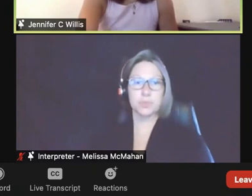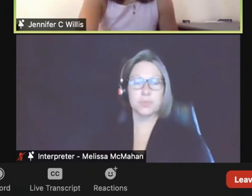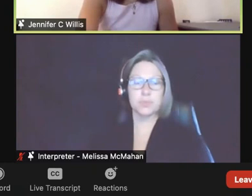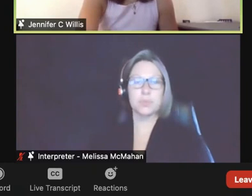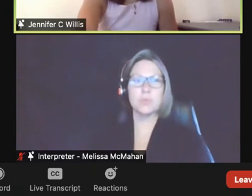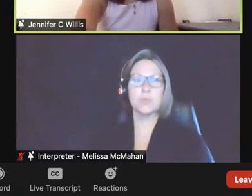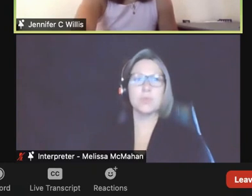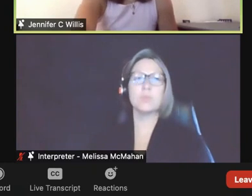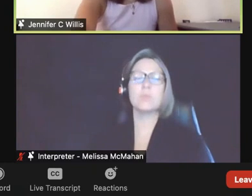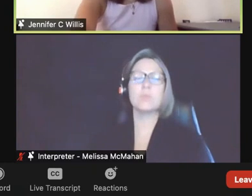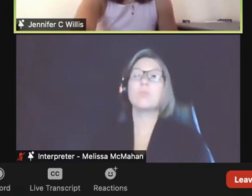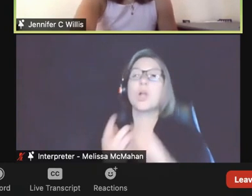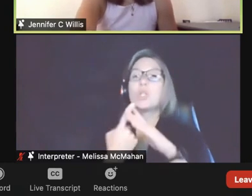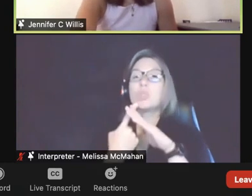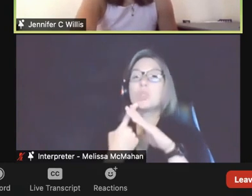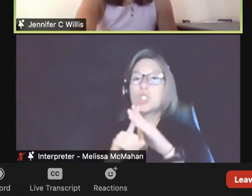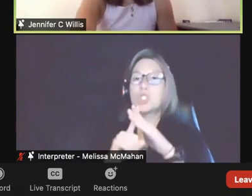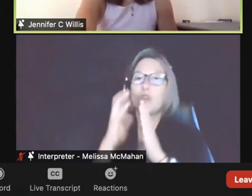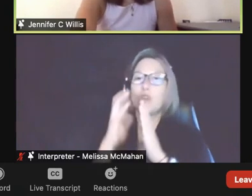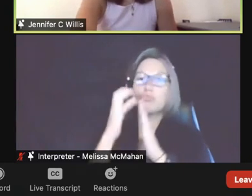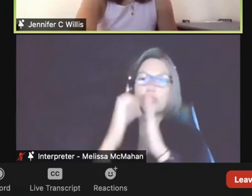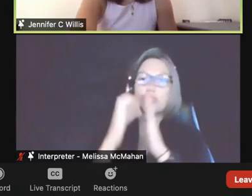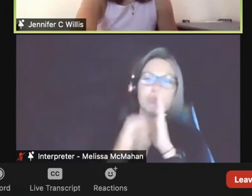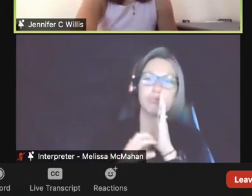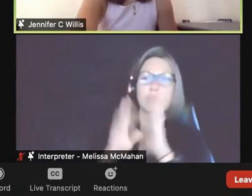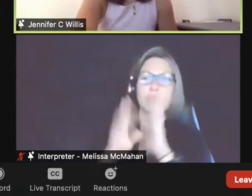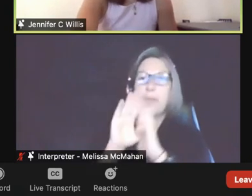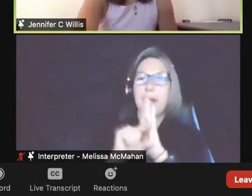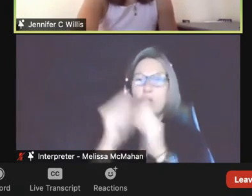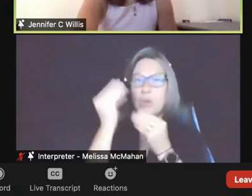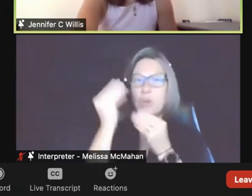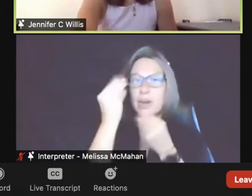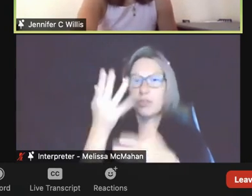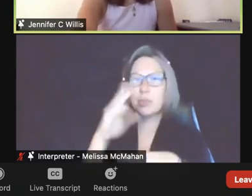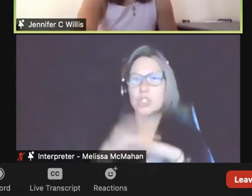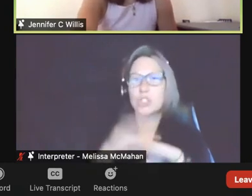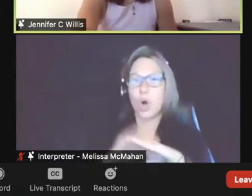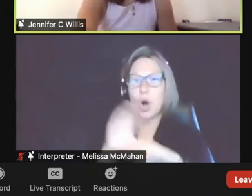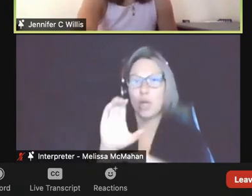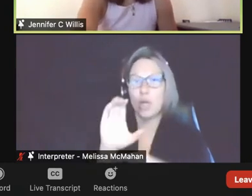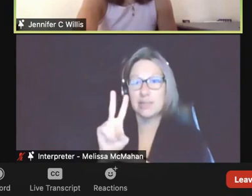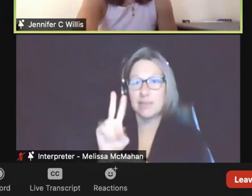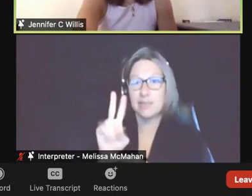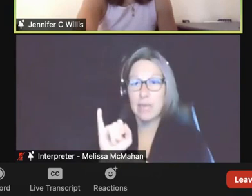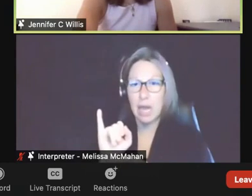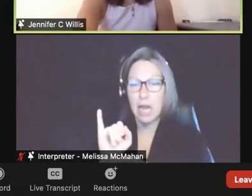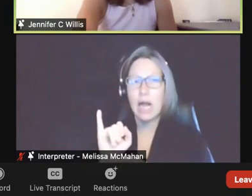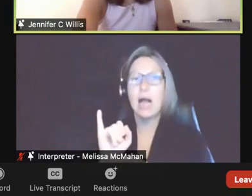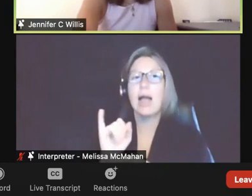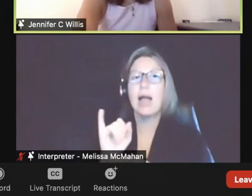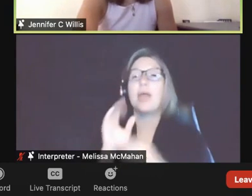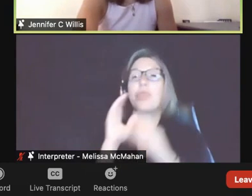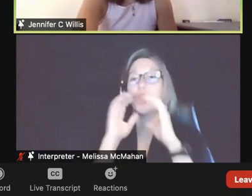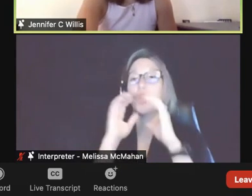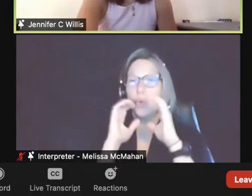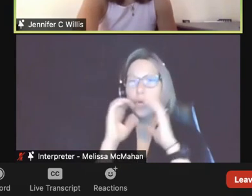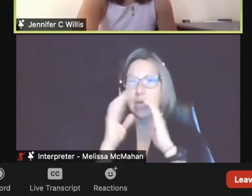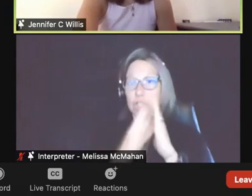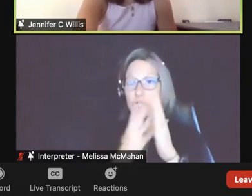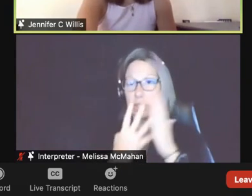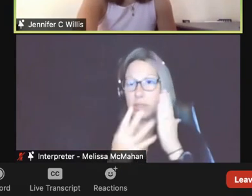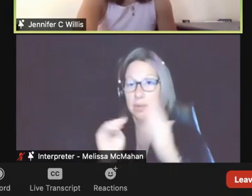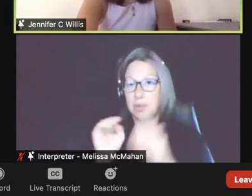So it starts out with a lot of just information, background information on cortical visual impairment and the communication matrix.